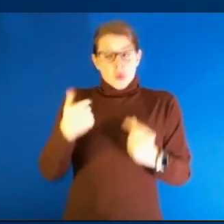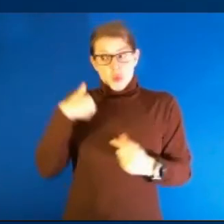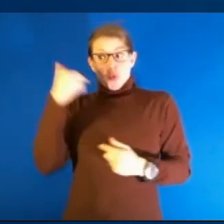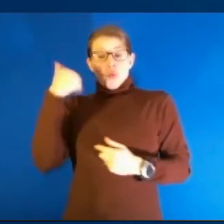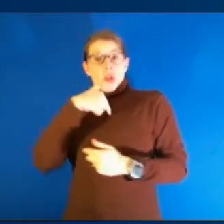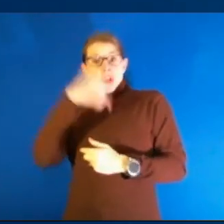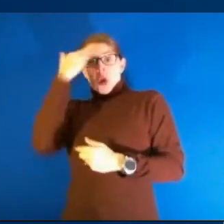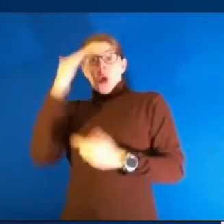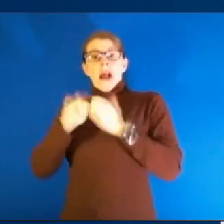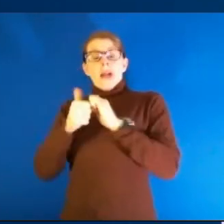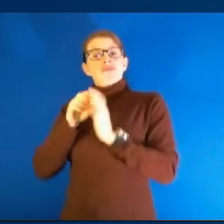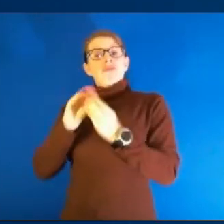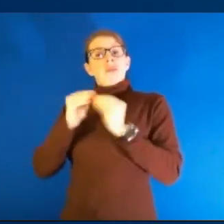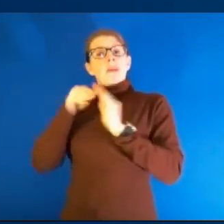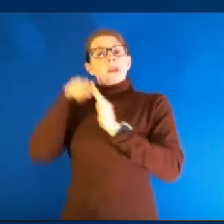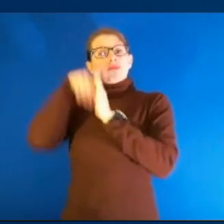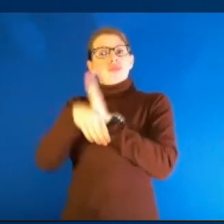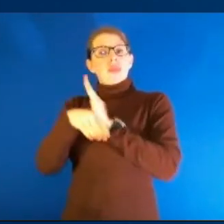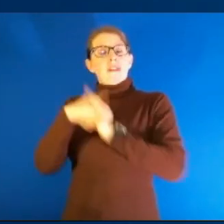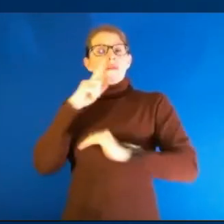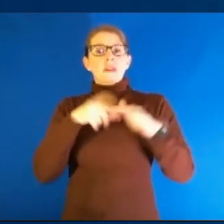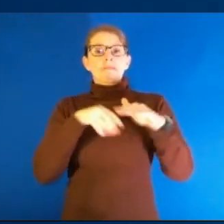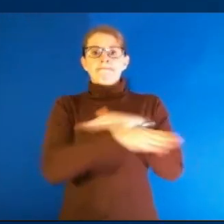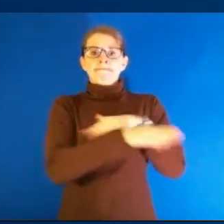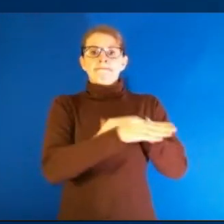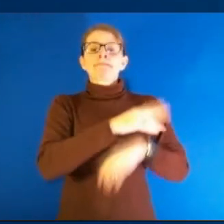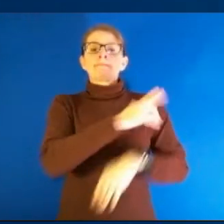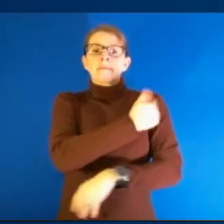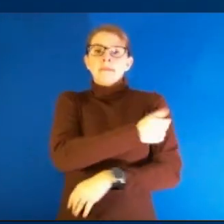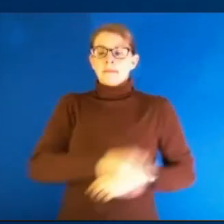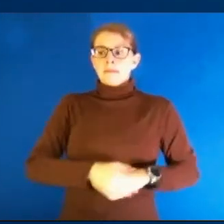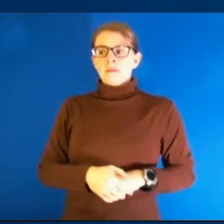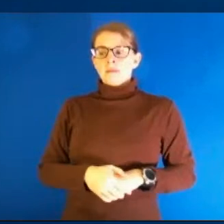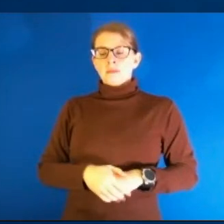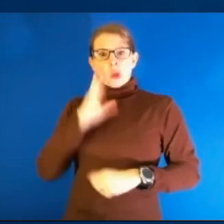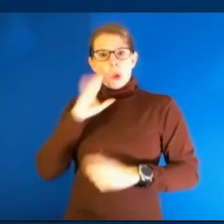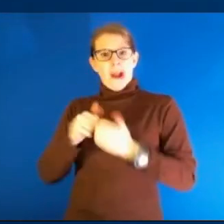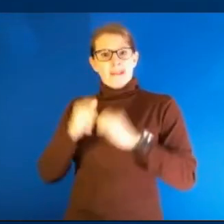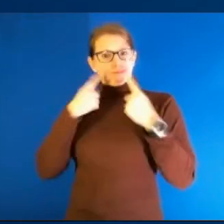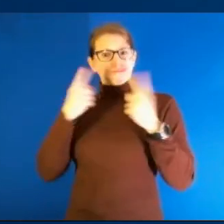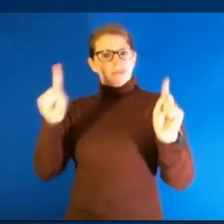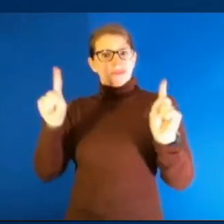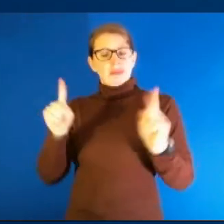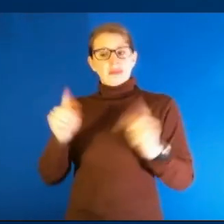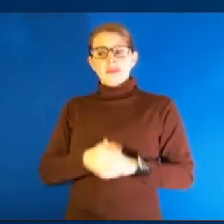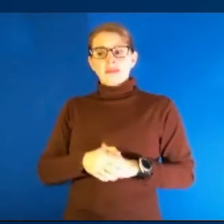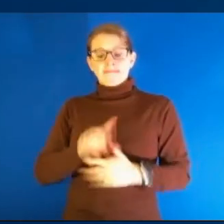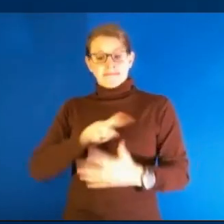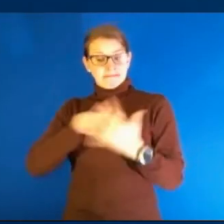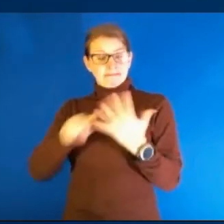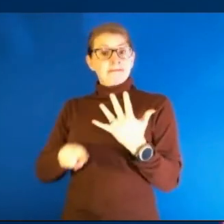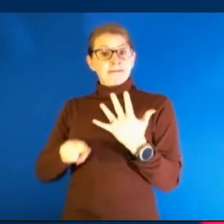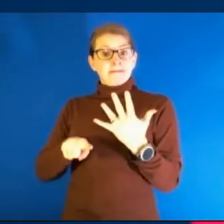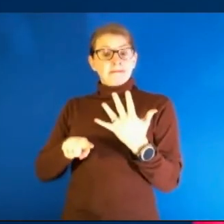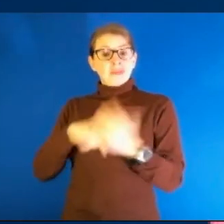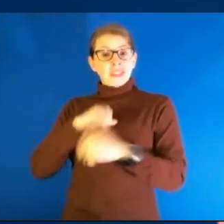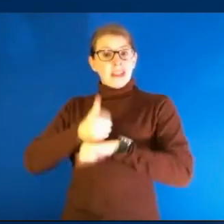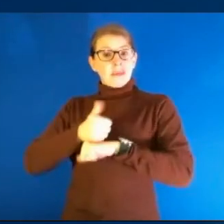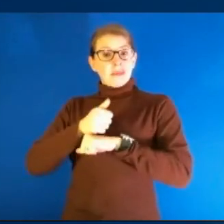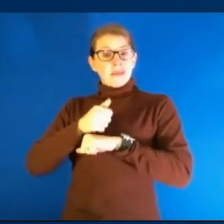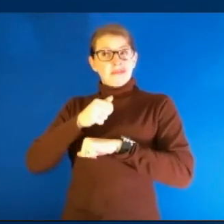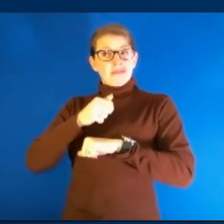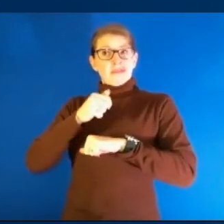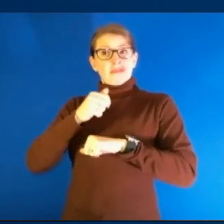because we keep doing it whenever we have to. And the reality is that keeps us safe, and that sets us up to enjoy the